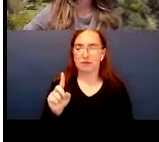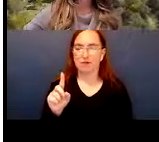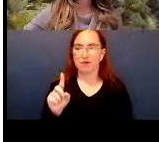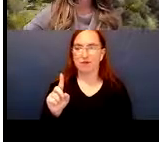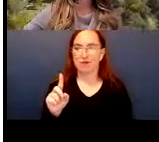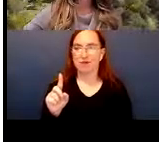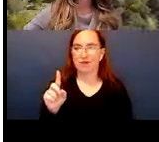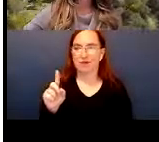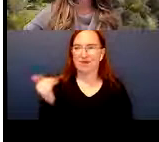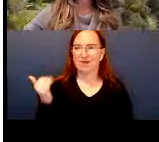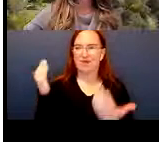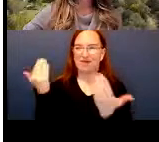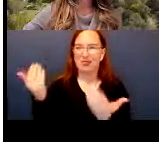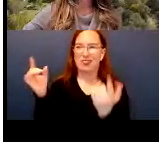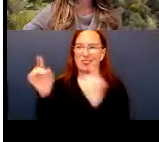1.